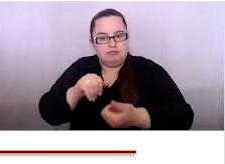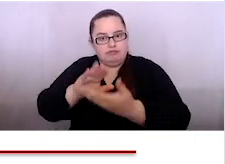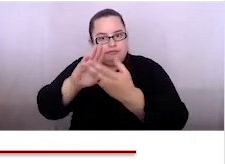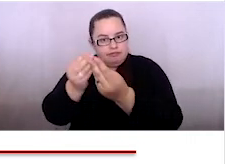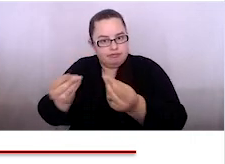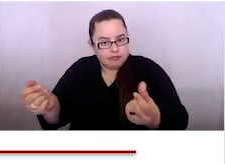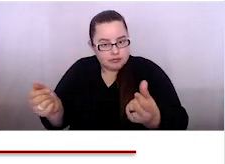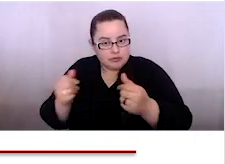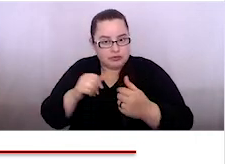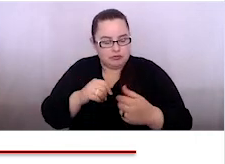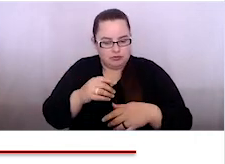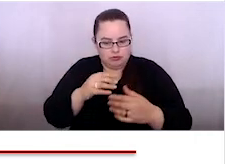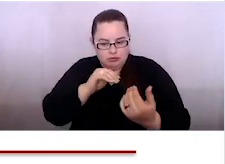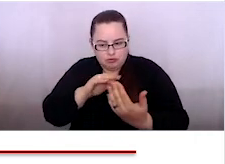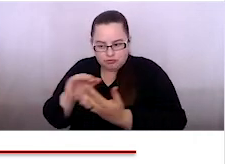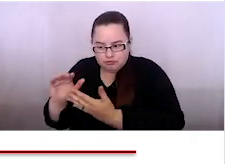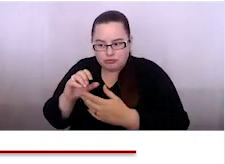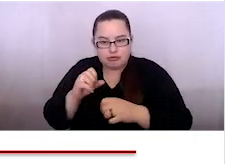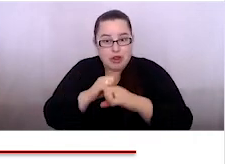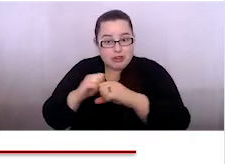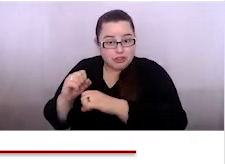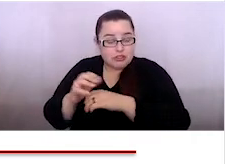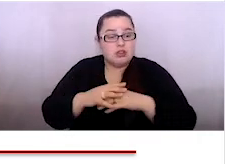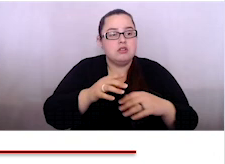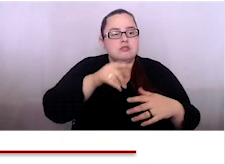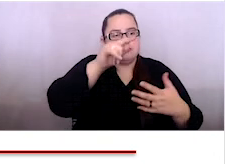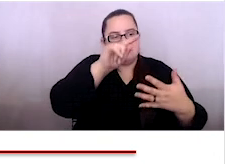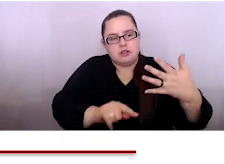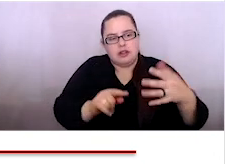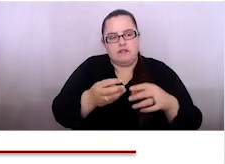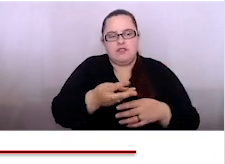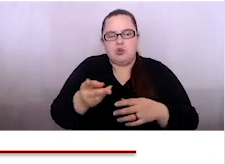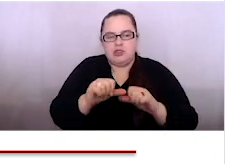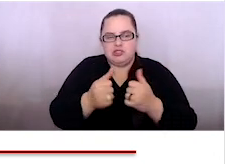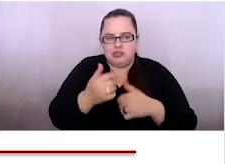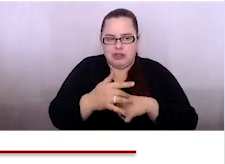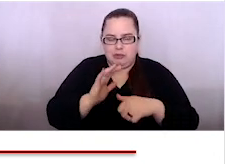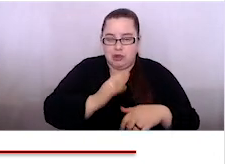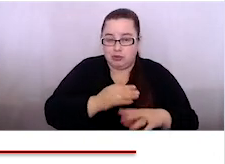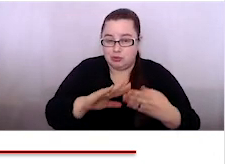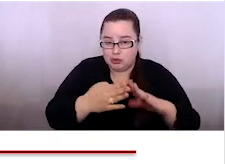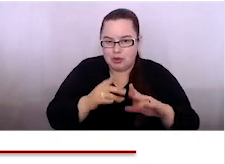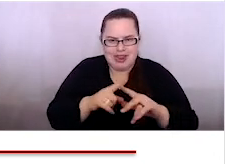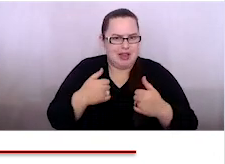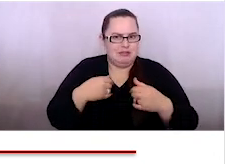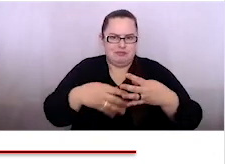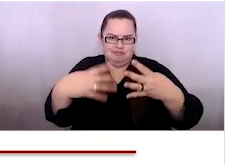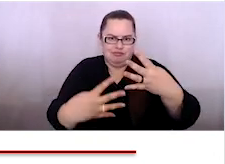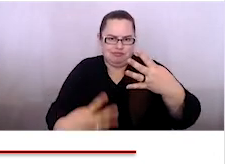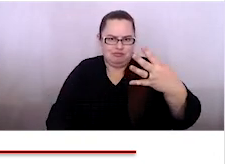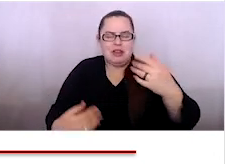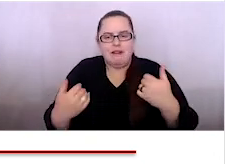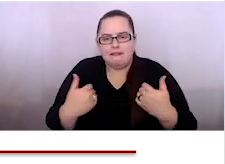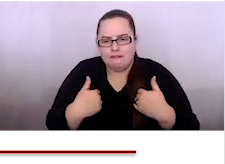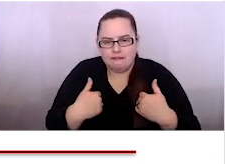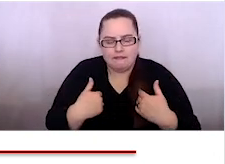this slide are just a few agencies that are available in our community, although there are many more in our community. So some